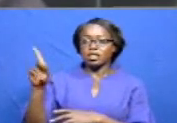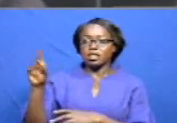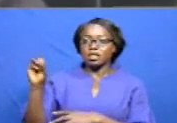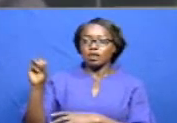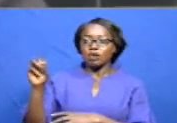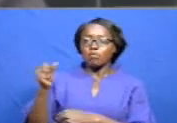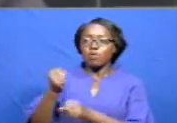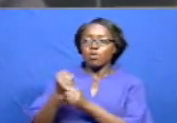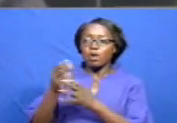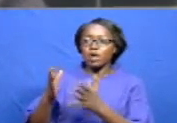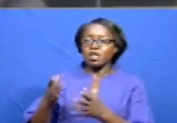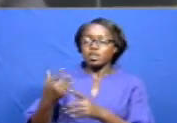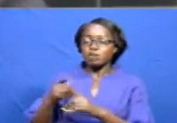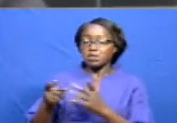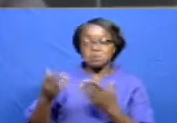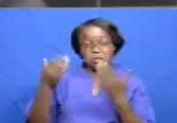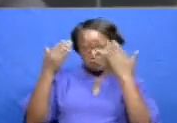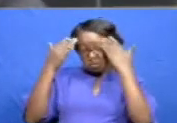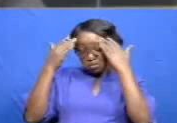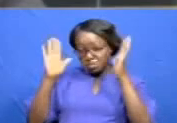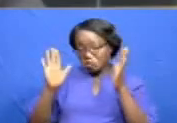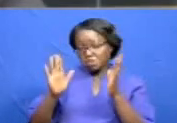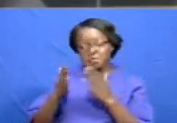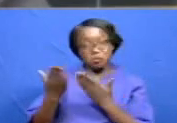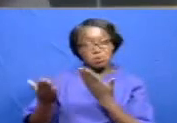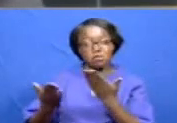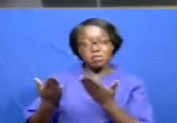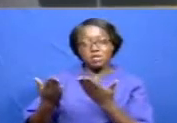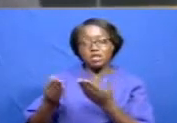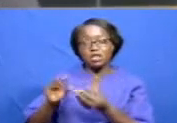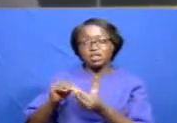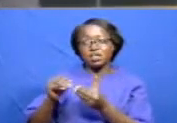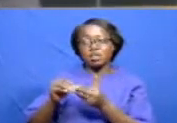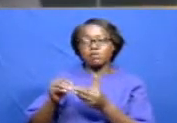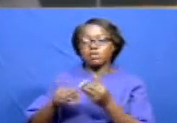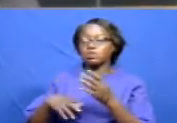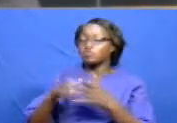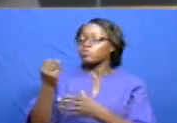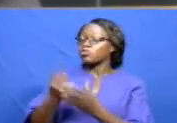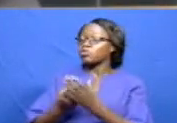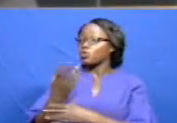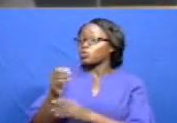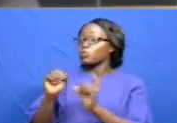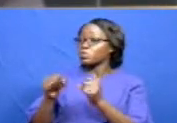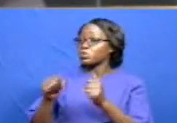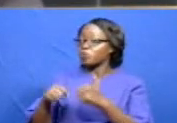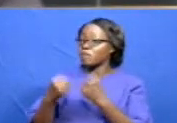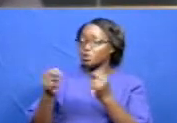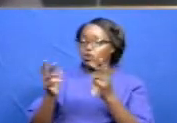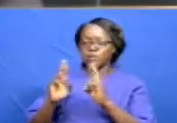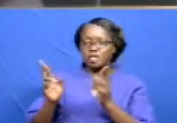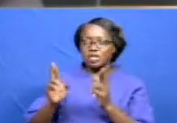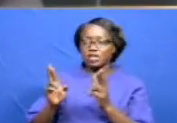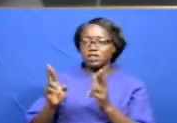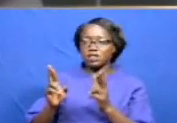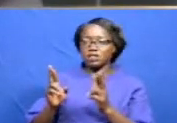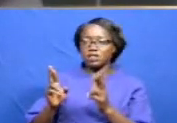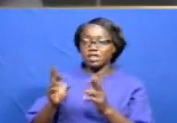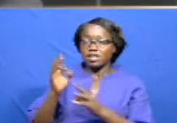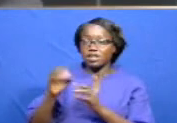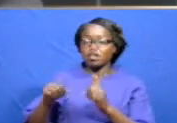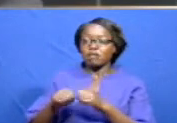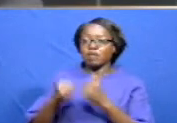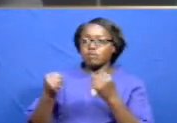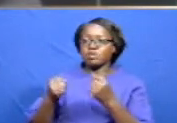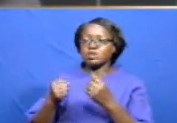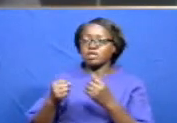but who knows? With the way things are going, it's likely to happen. So we are ready for when that happens. More